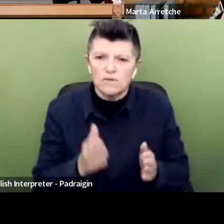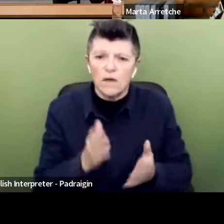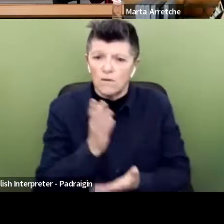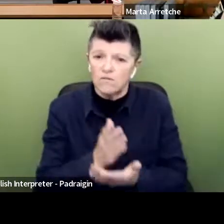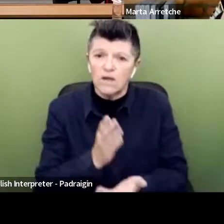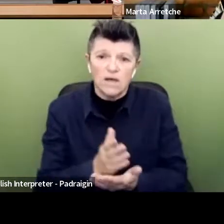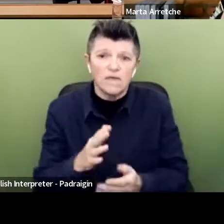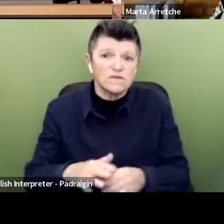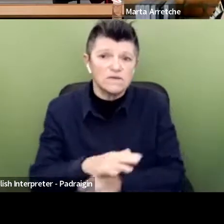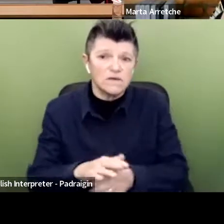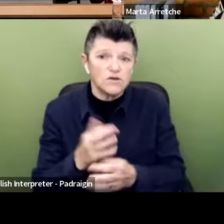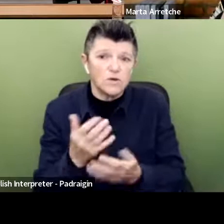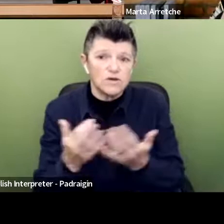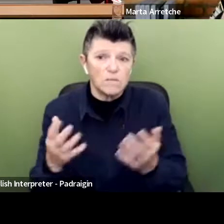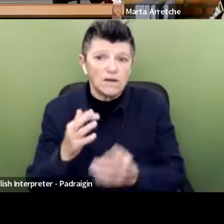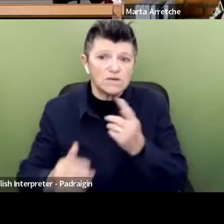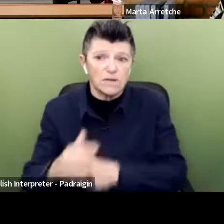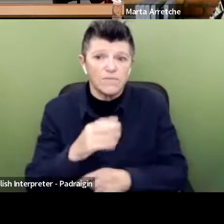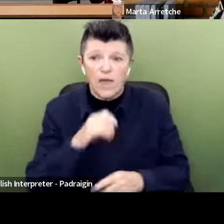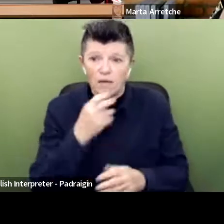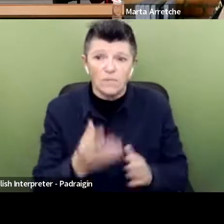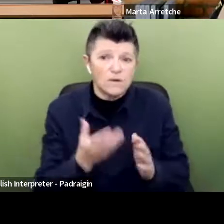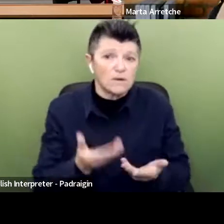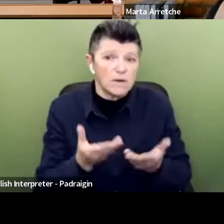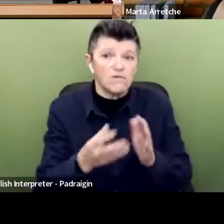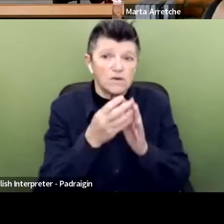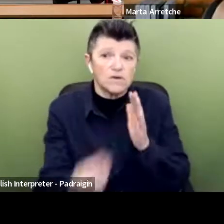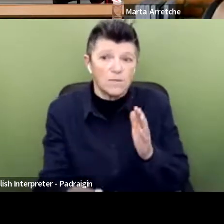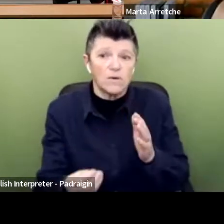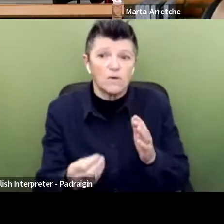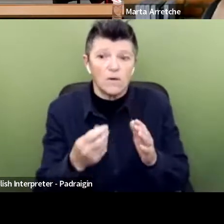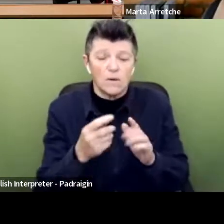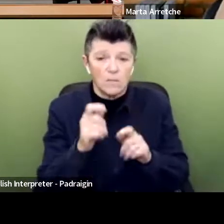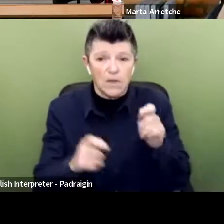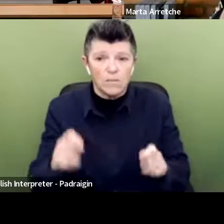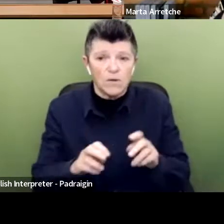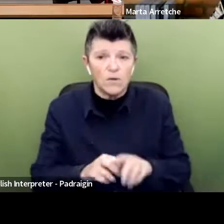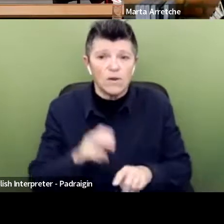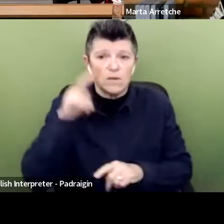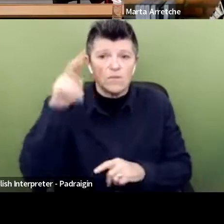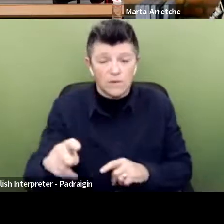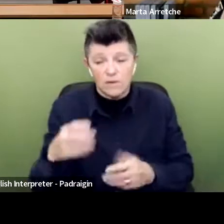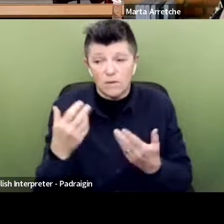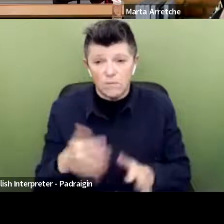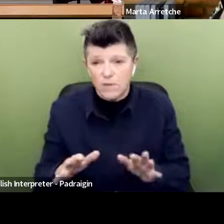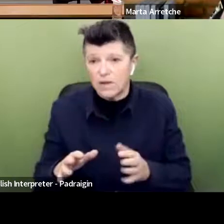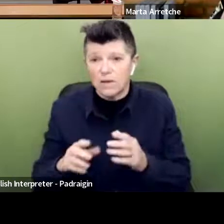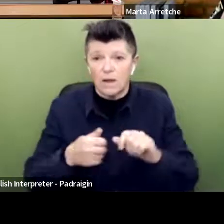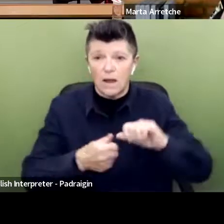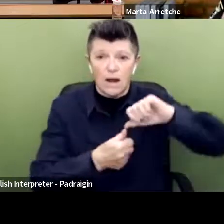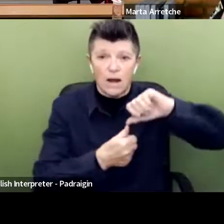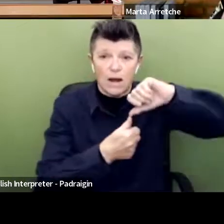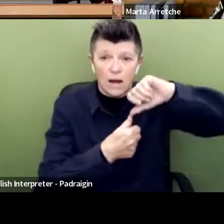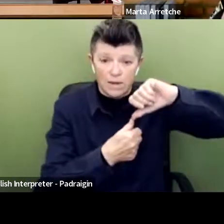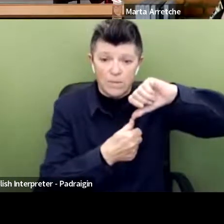many societies. I will give you an example of people who leapfrog, because it's something that's recently come out of some of the work we did with Latin America, where there's a